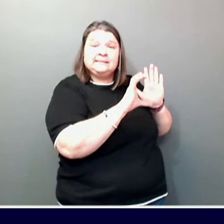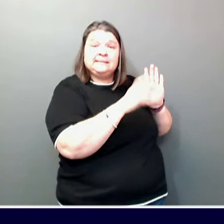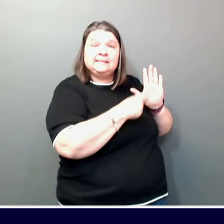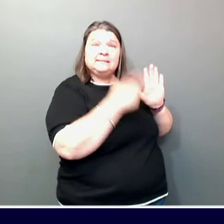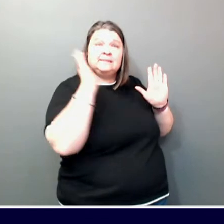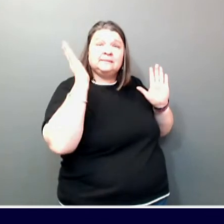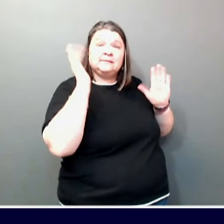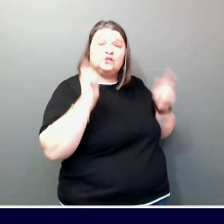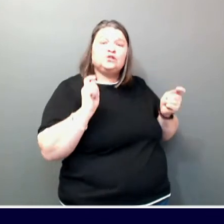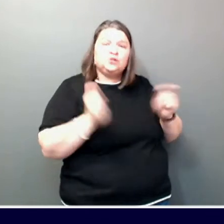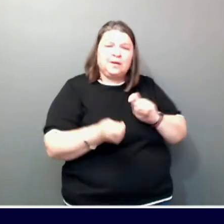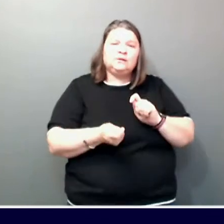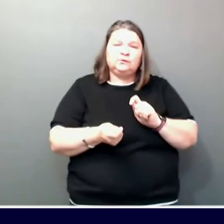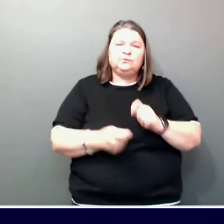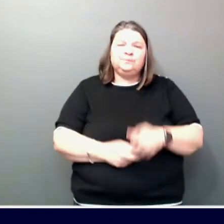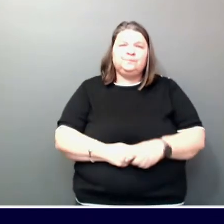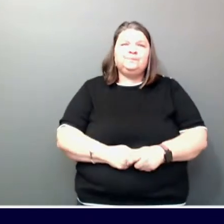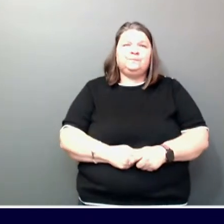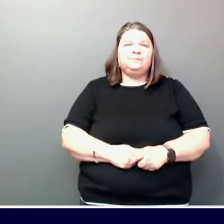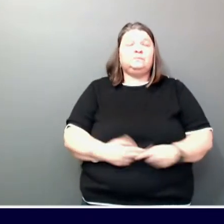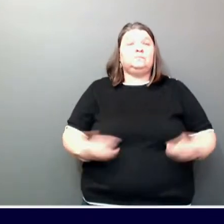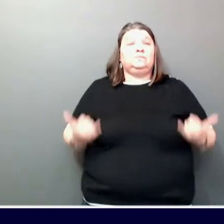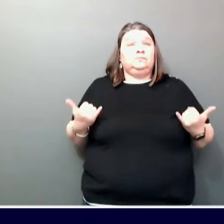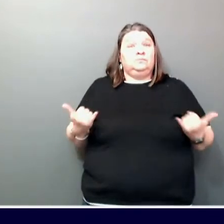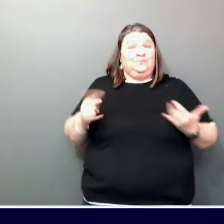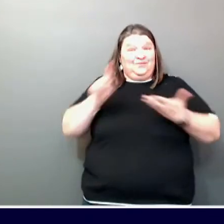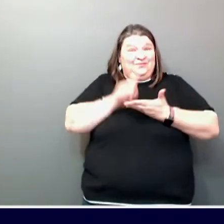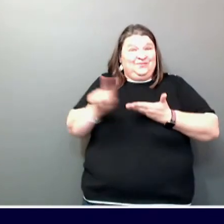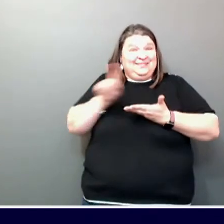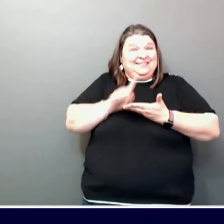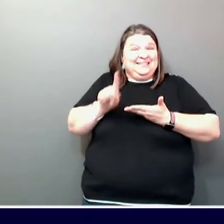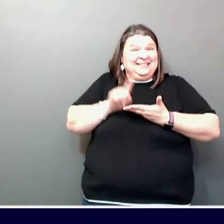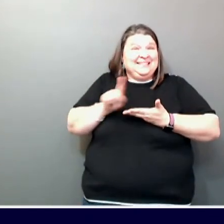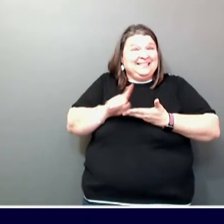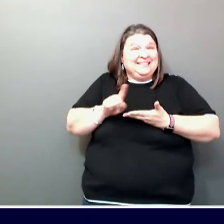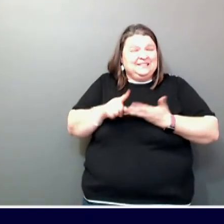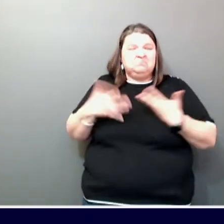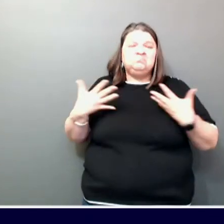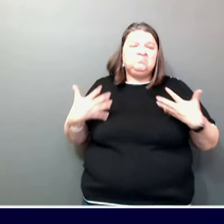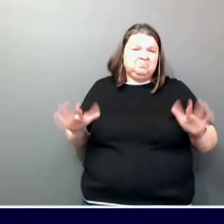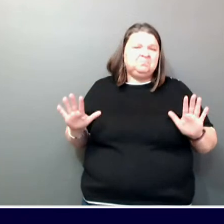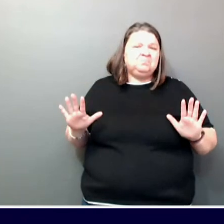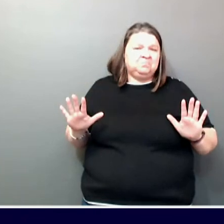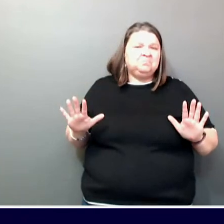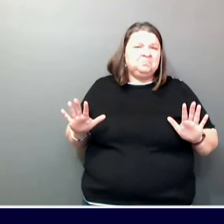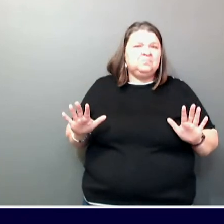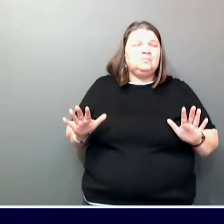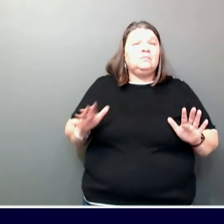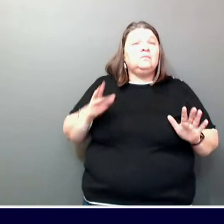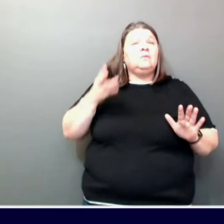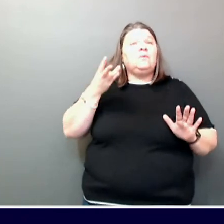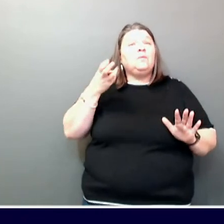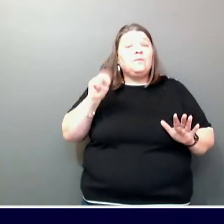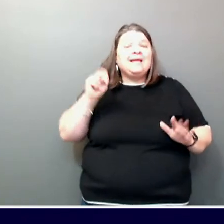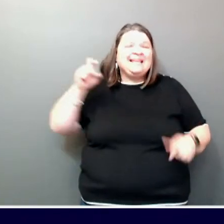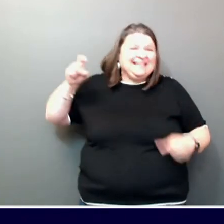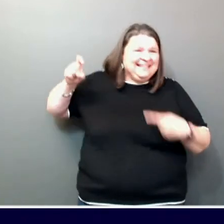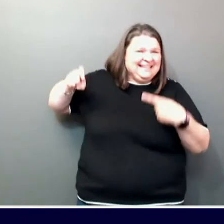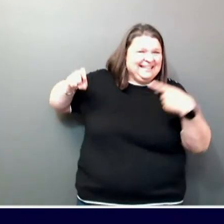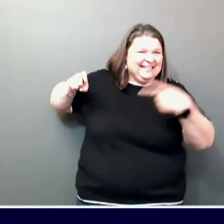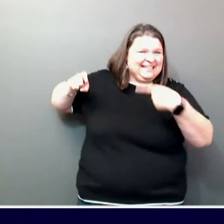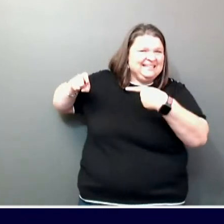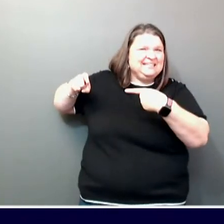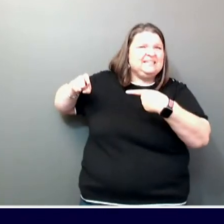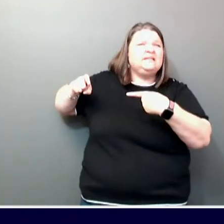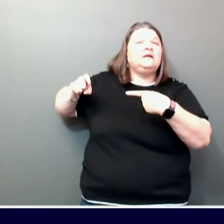every single Wednesday to an as-needed basis. Clearly, there's enough going on that we'll probably be seeing folks again, but we